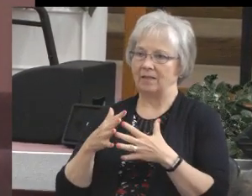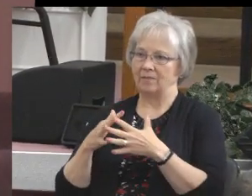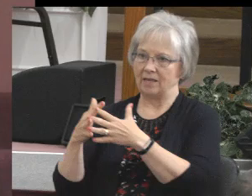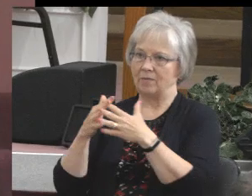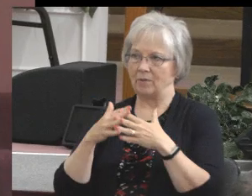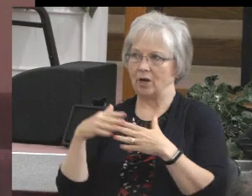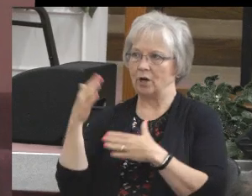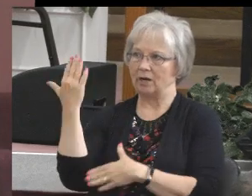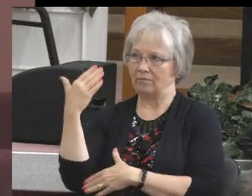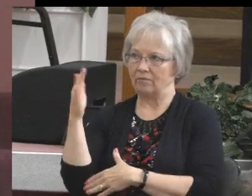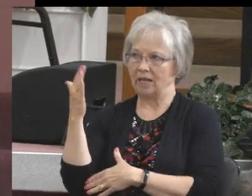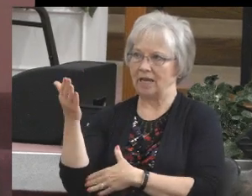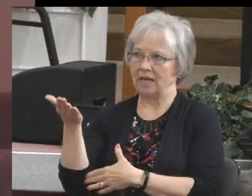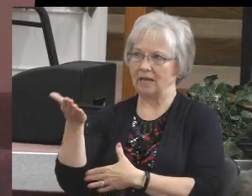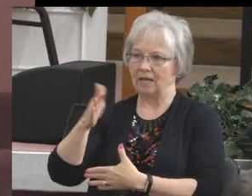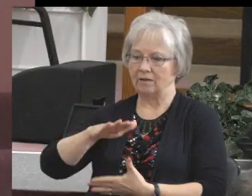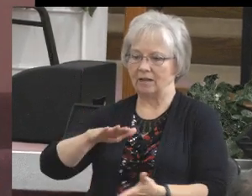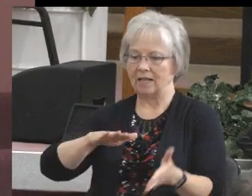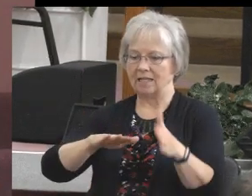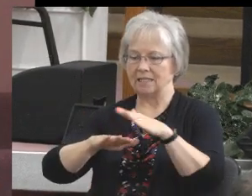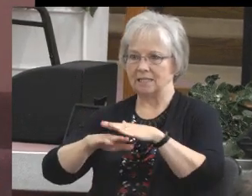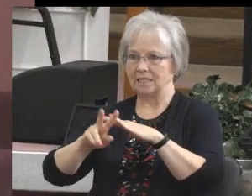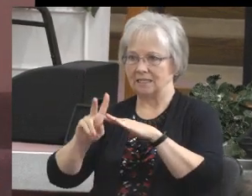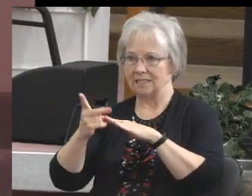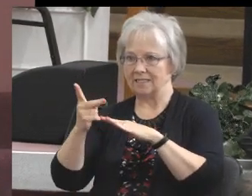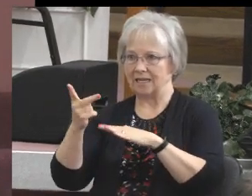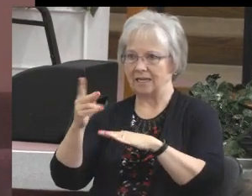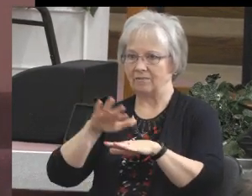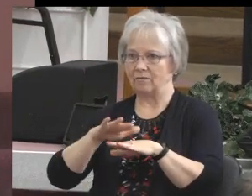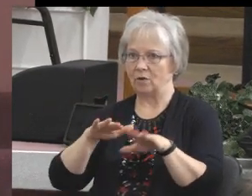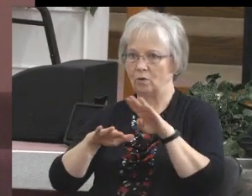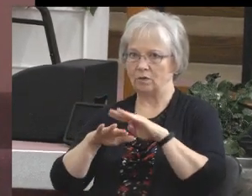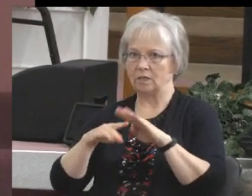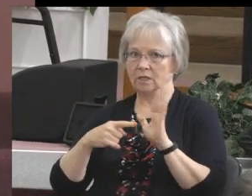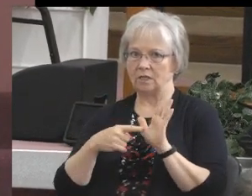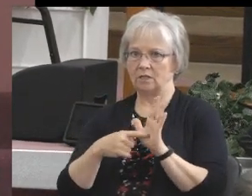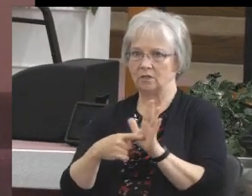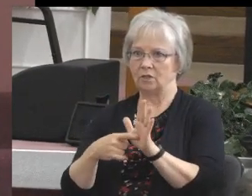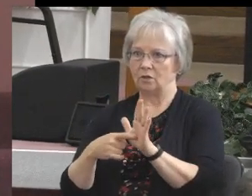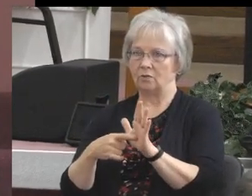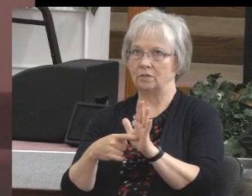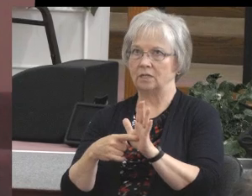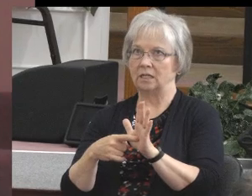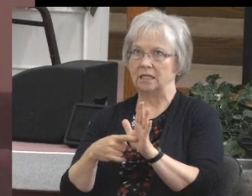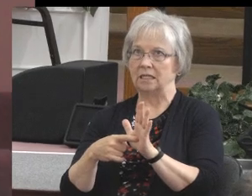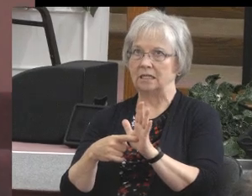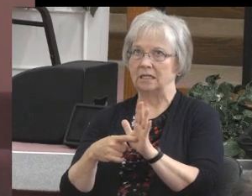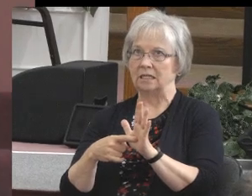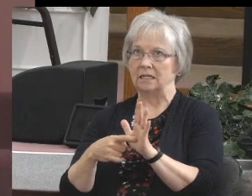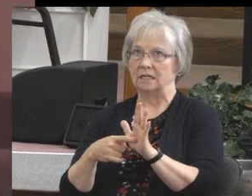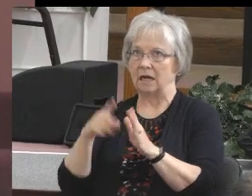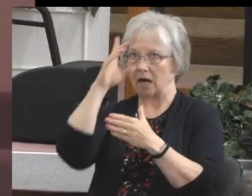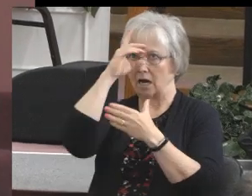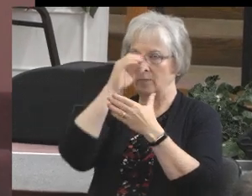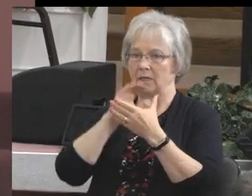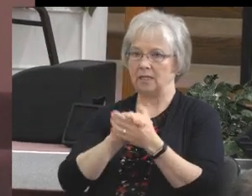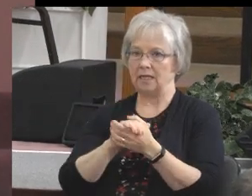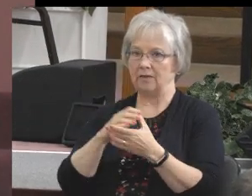that flag in a flag folding ceremony, is symbolic of our belief in the eternal